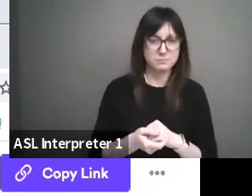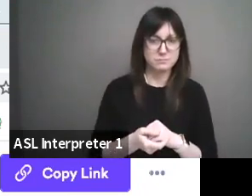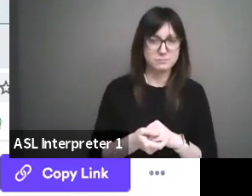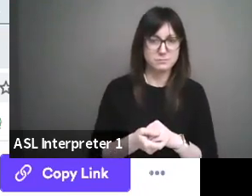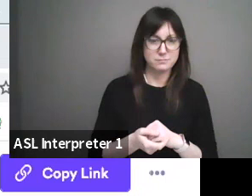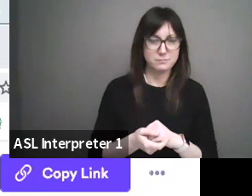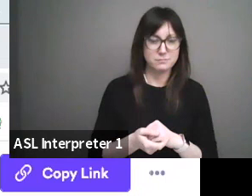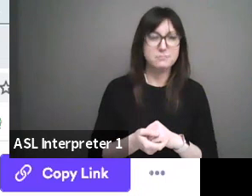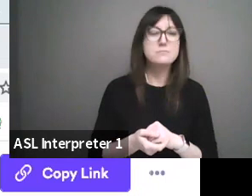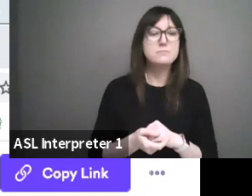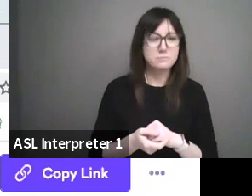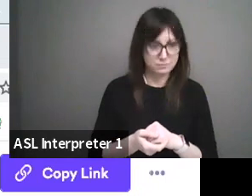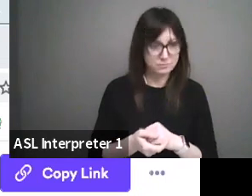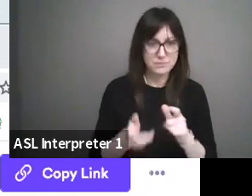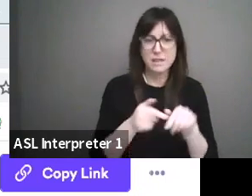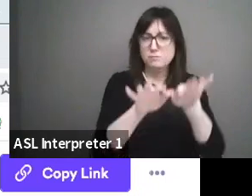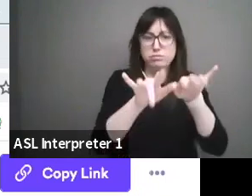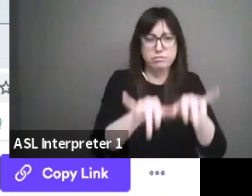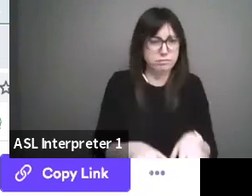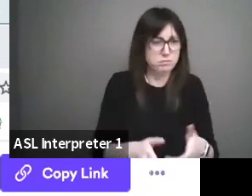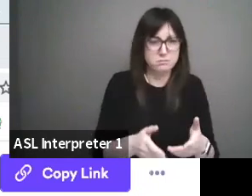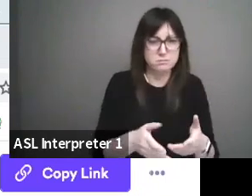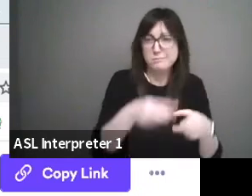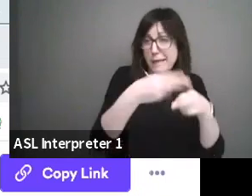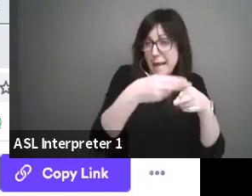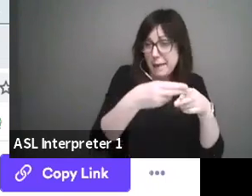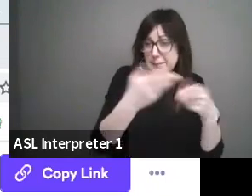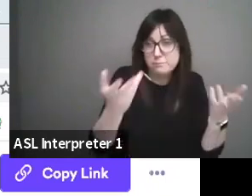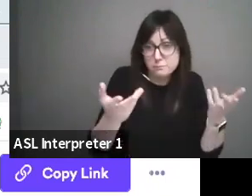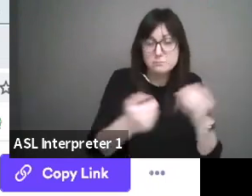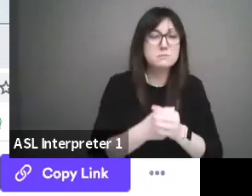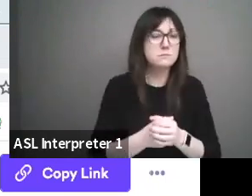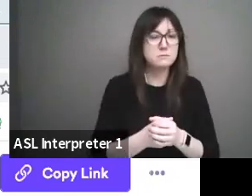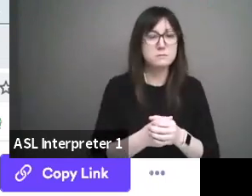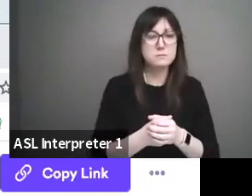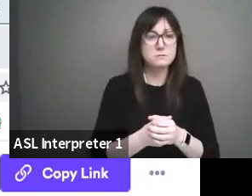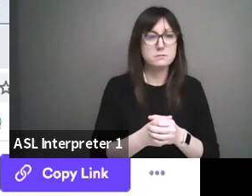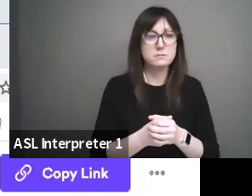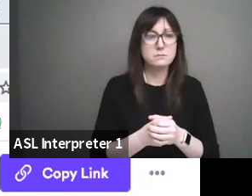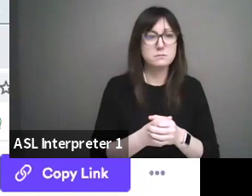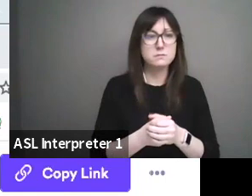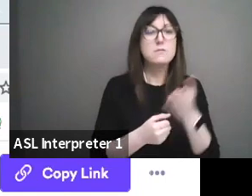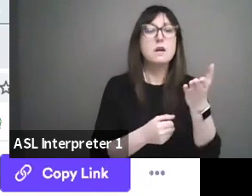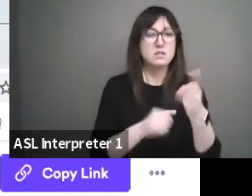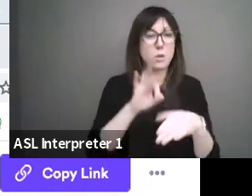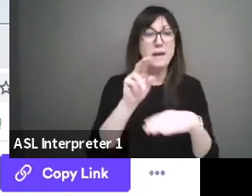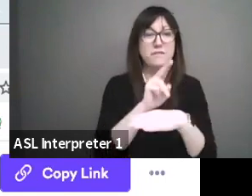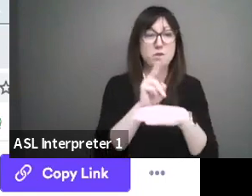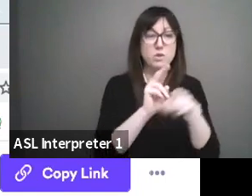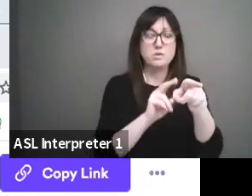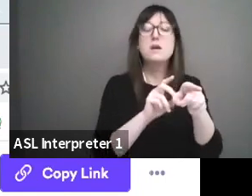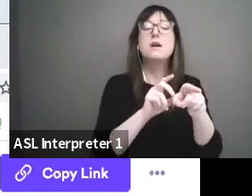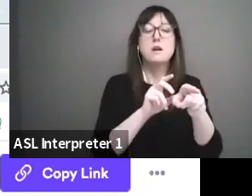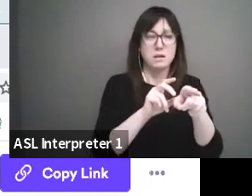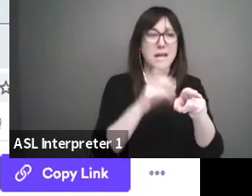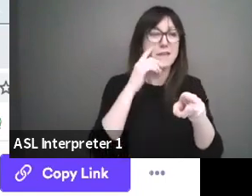And then from here, you just type in a recipient's name. So when you're using this, they need to be a connection with you